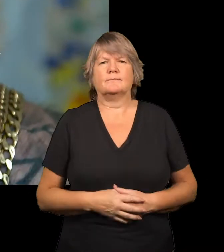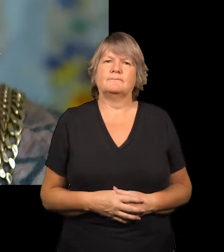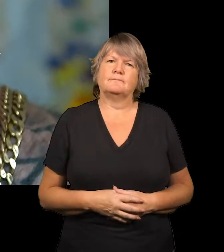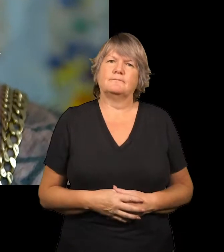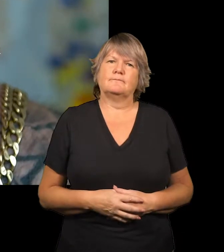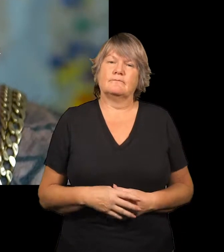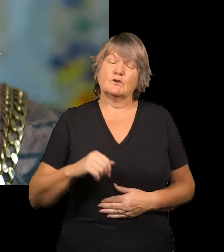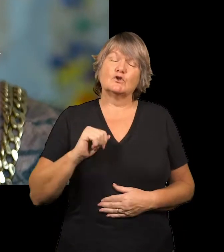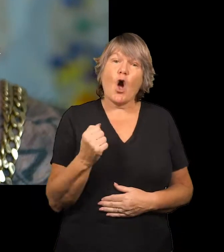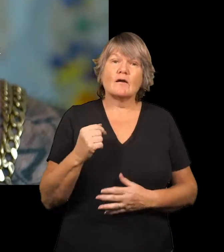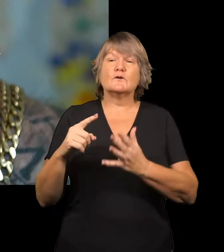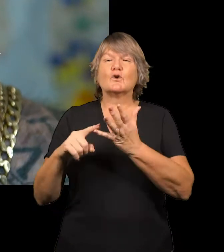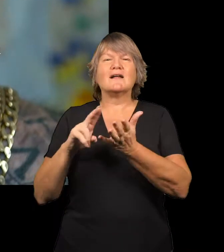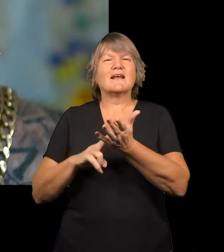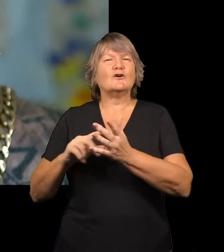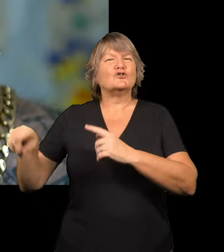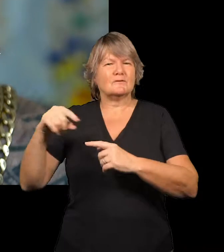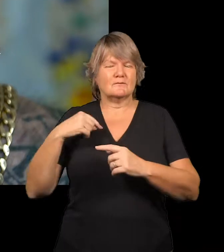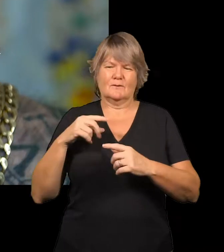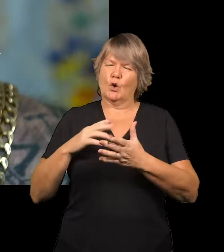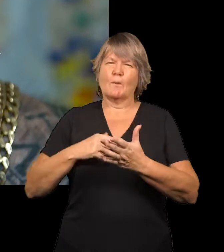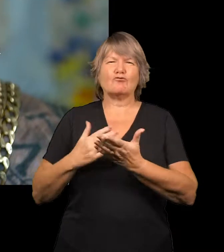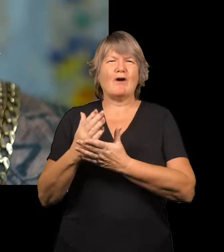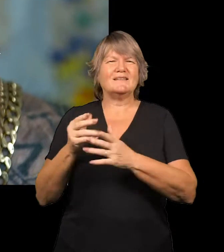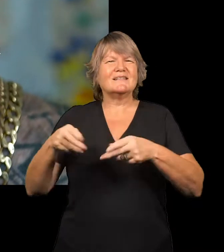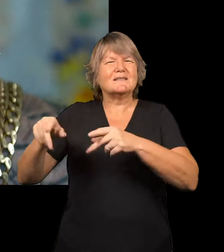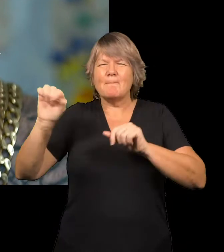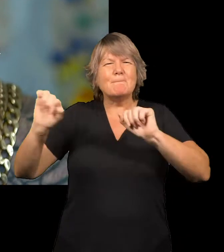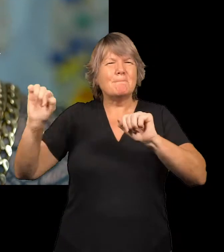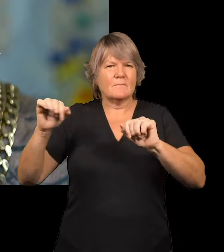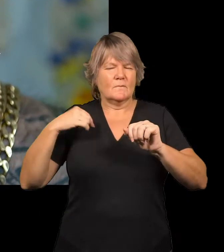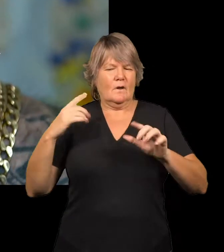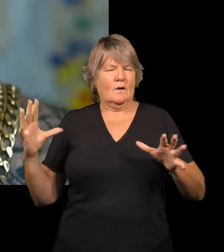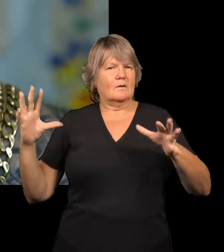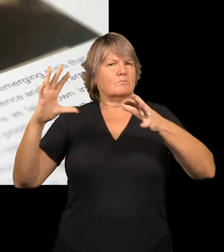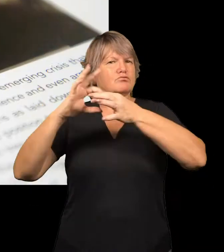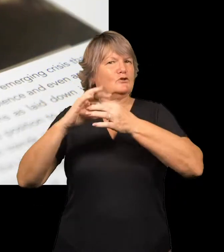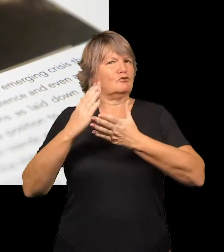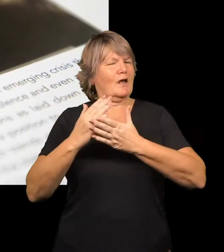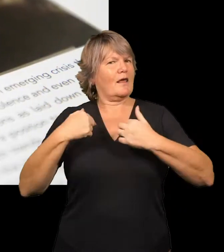And we're a bridge between Scotland and the United Nations human rights system.